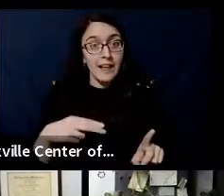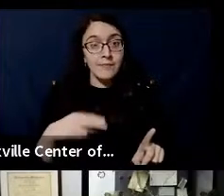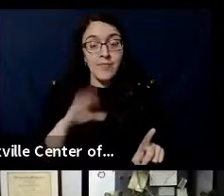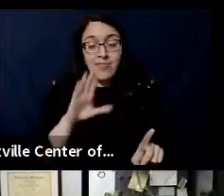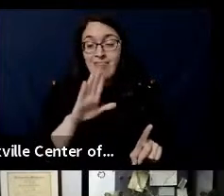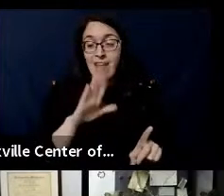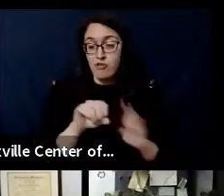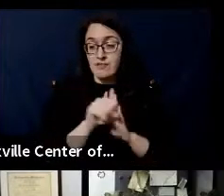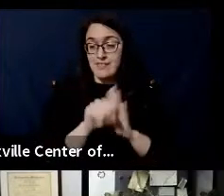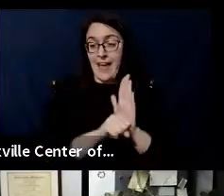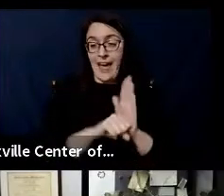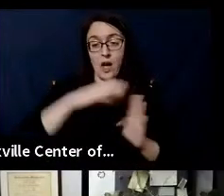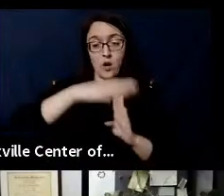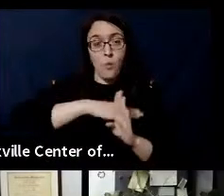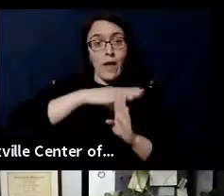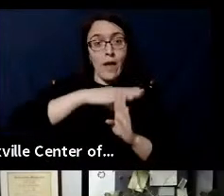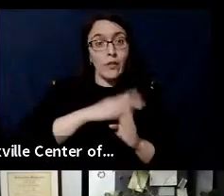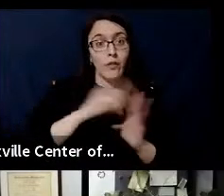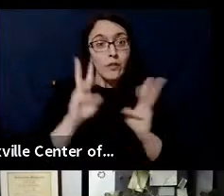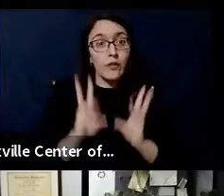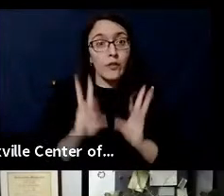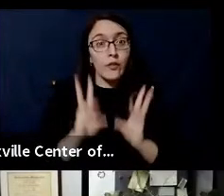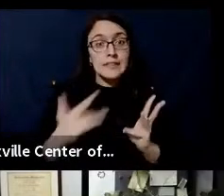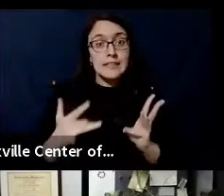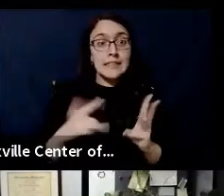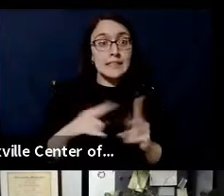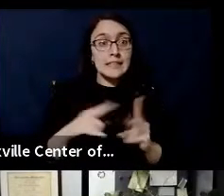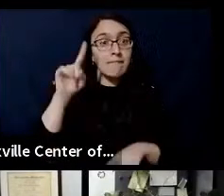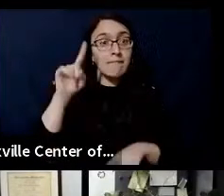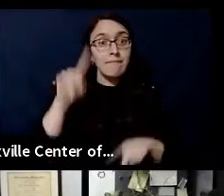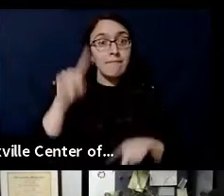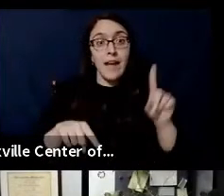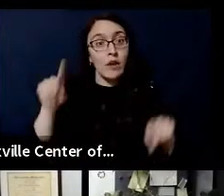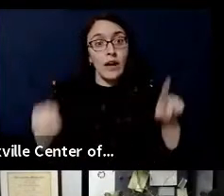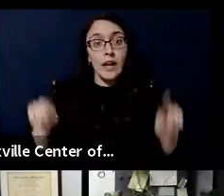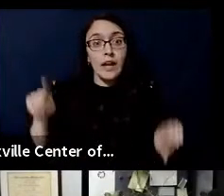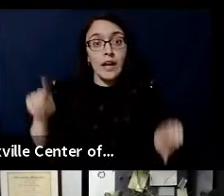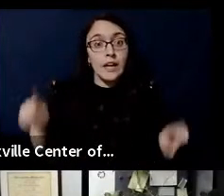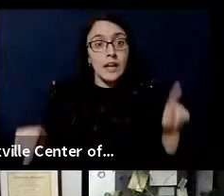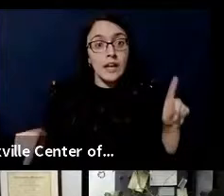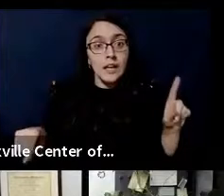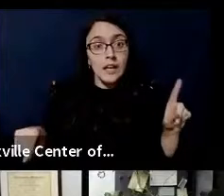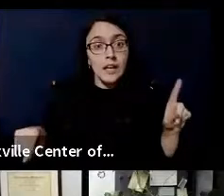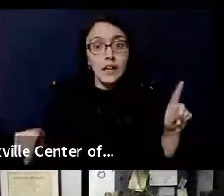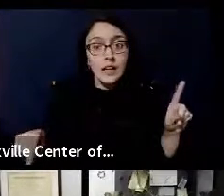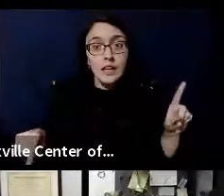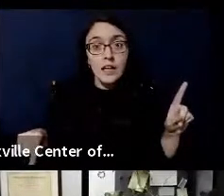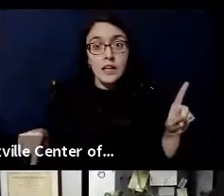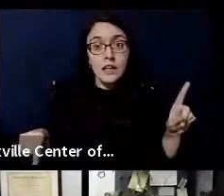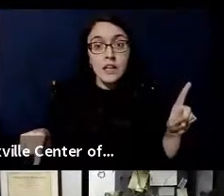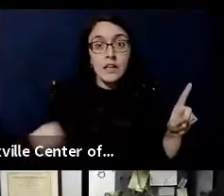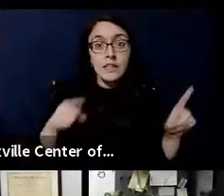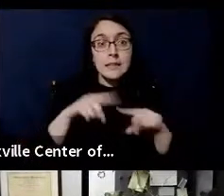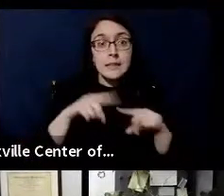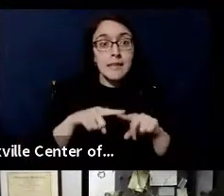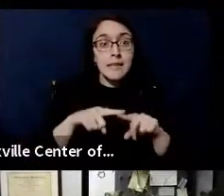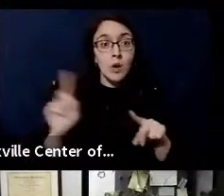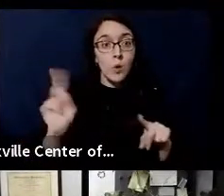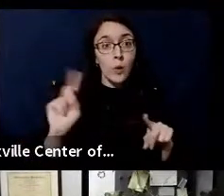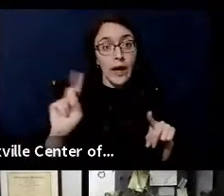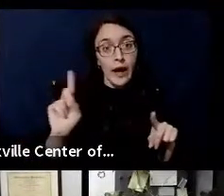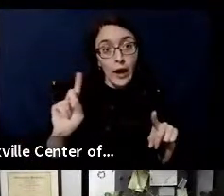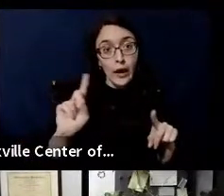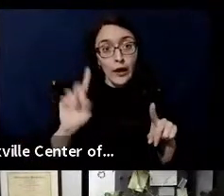state. From Brownsville, which is subtropical, up to the Panhandle,